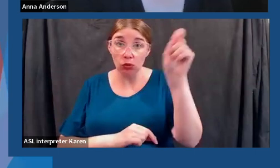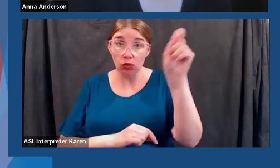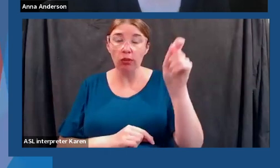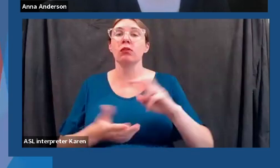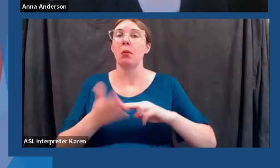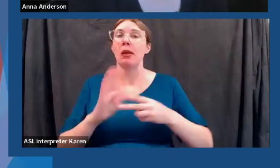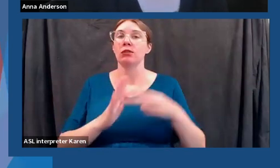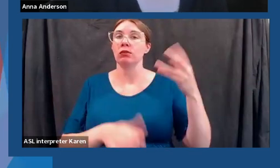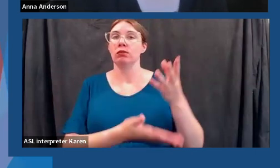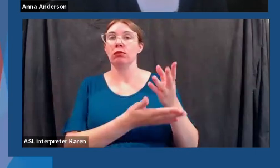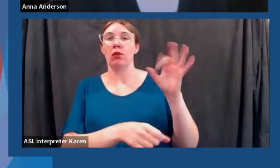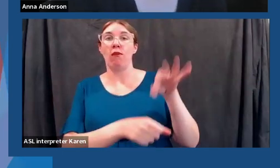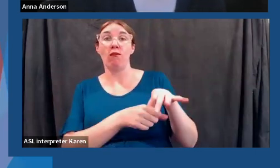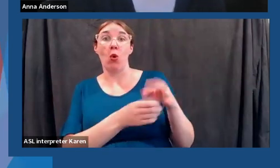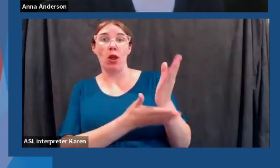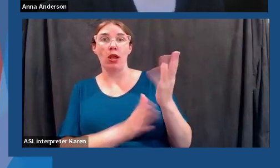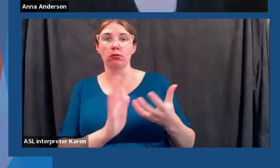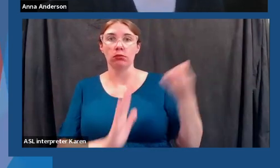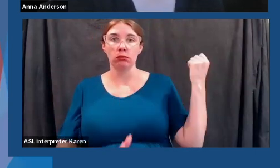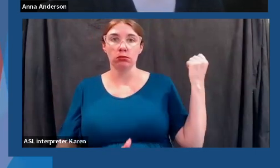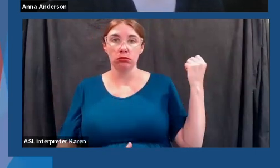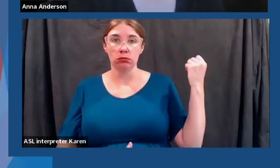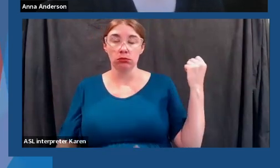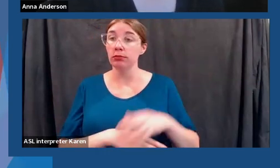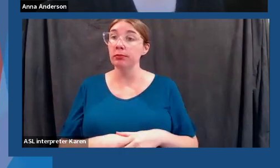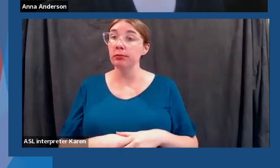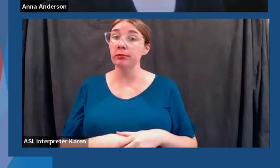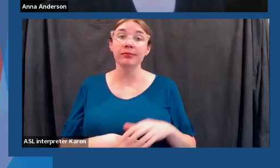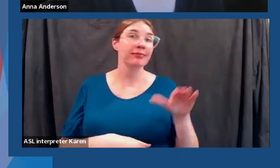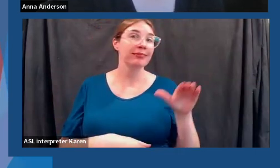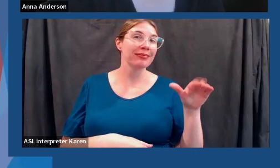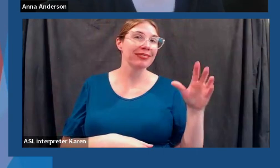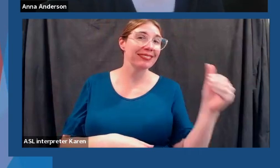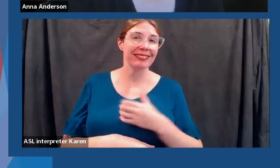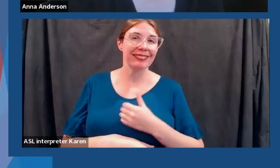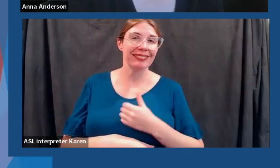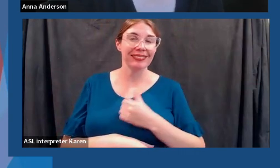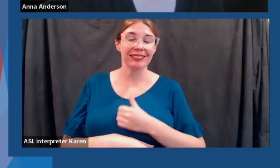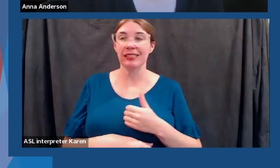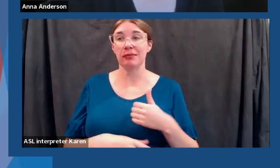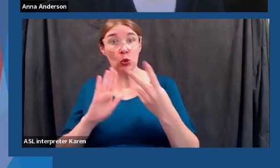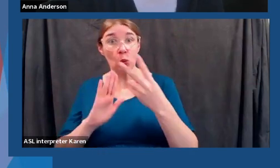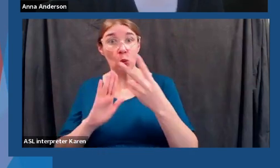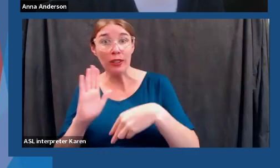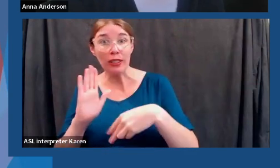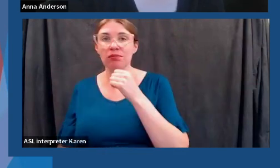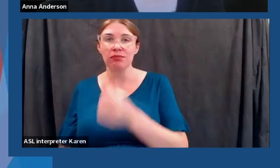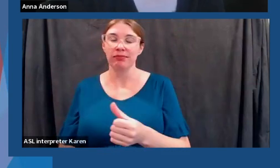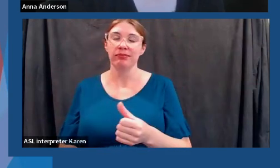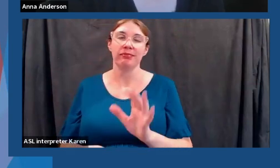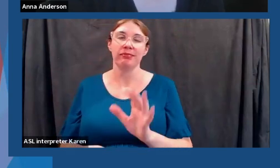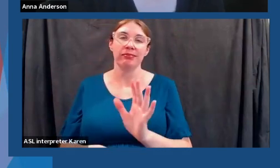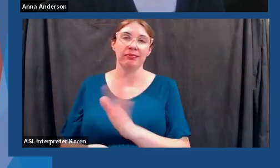Okay. And next, Jenny, sorry. And then I'm not going to read through this, but because we're going to put our slides on